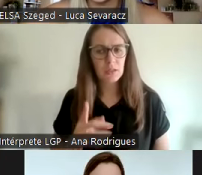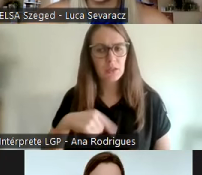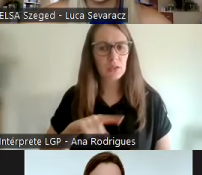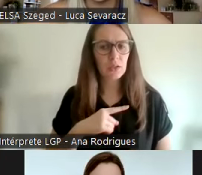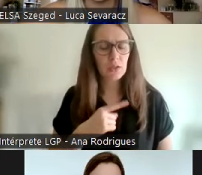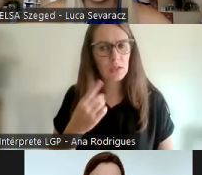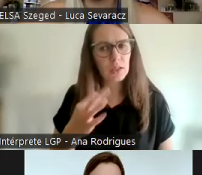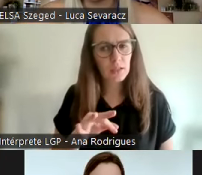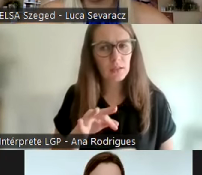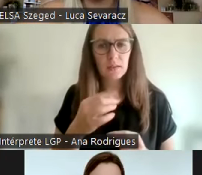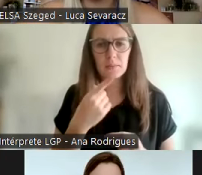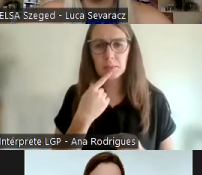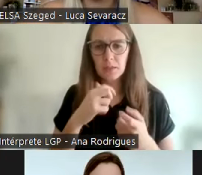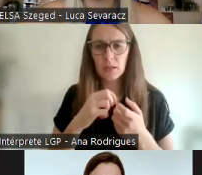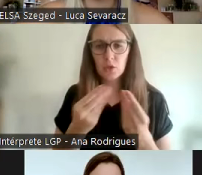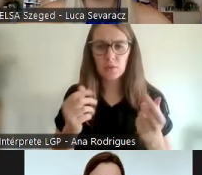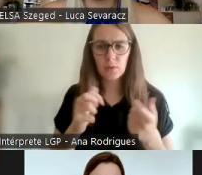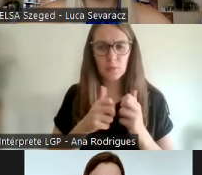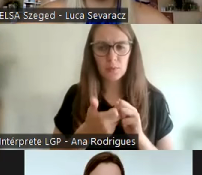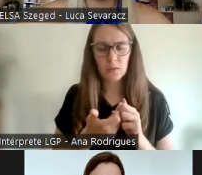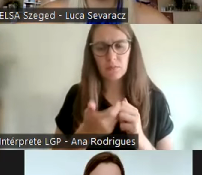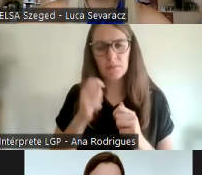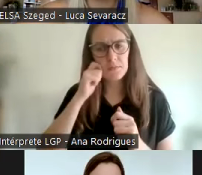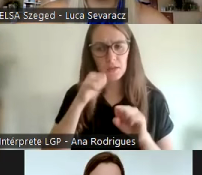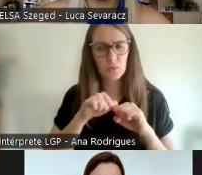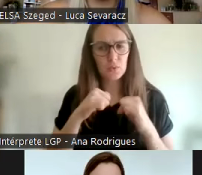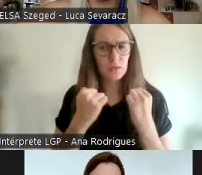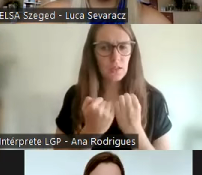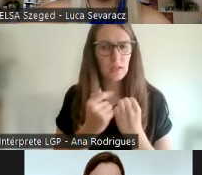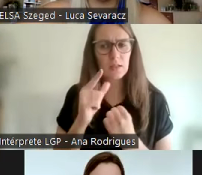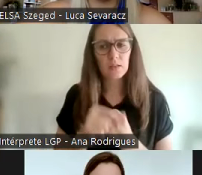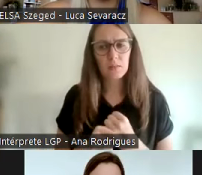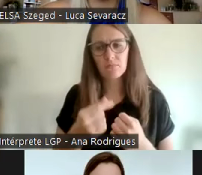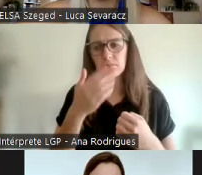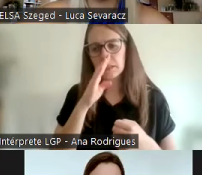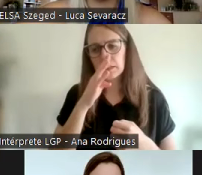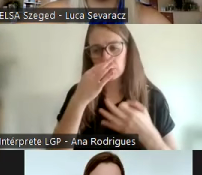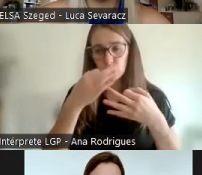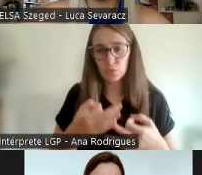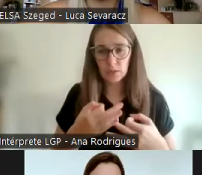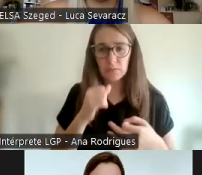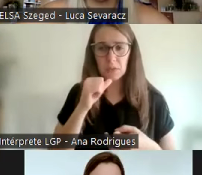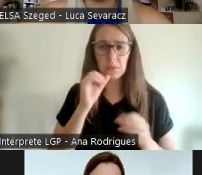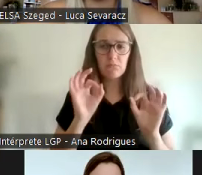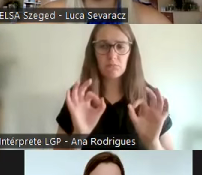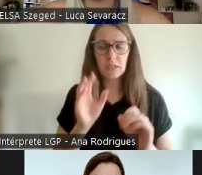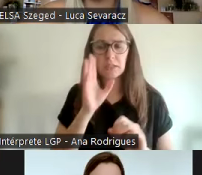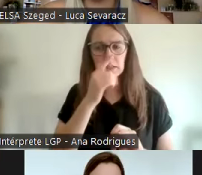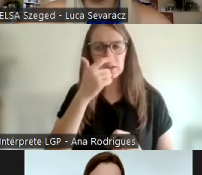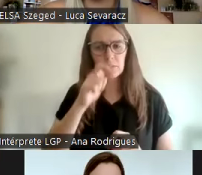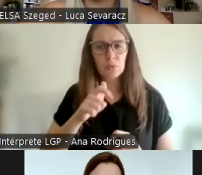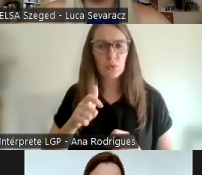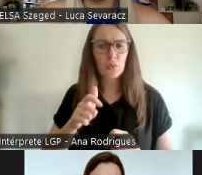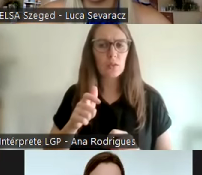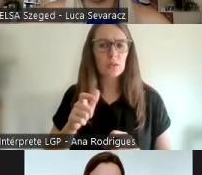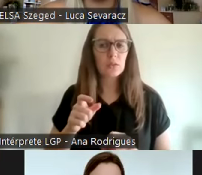our society. As Benjamin Franklin once said, justice will not be served until those who are unaffected are as